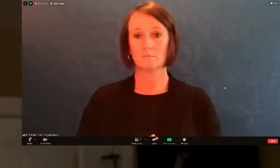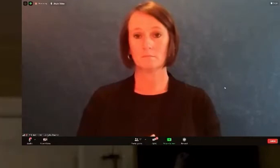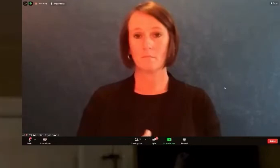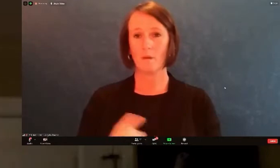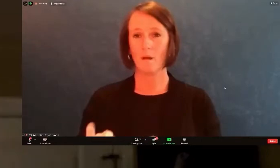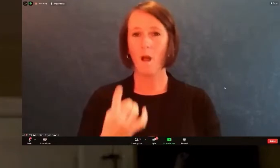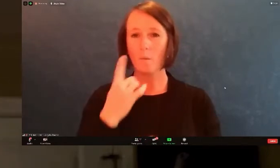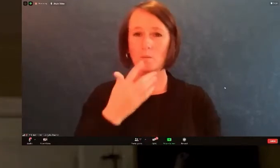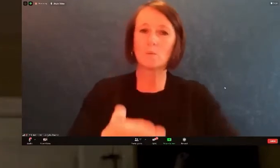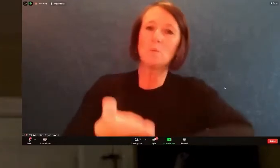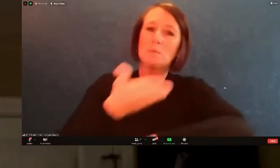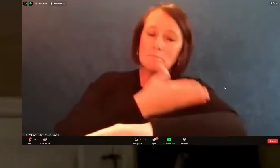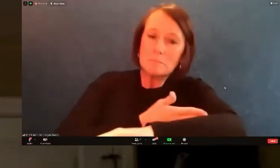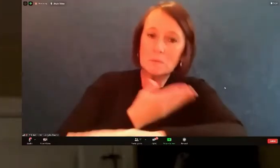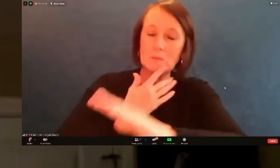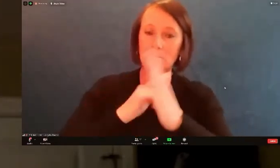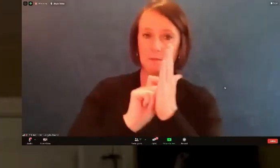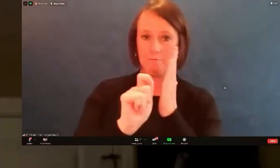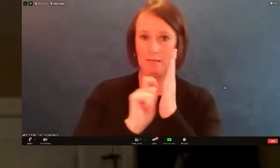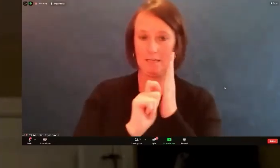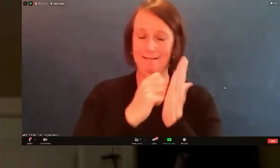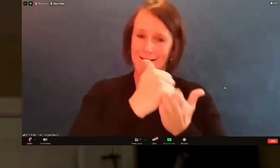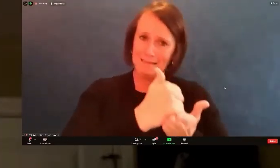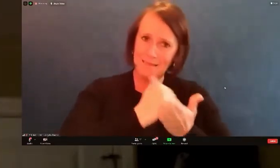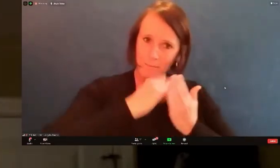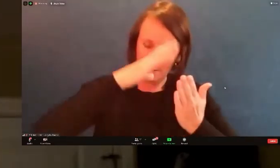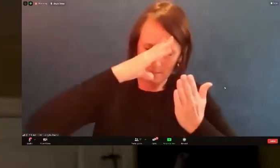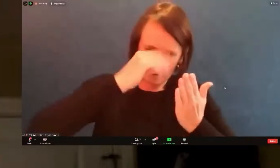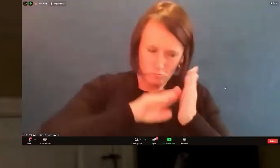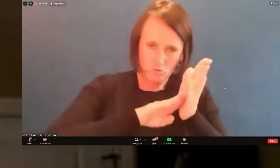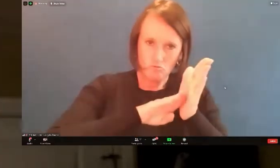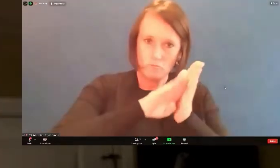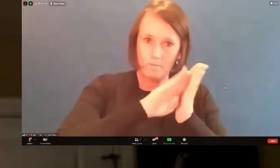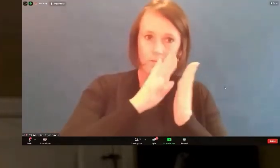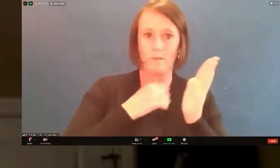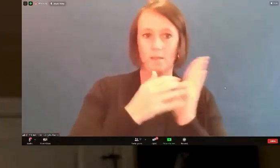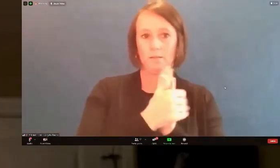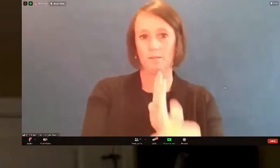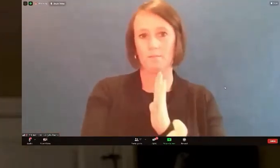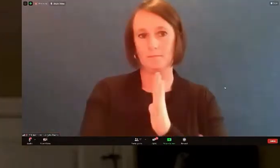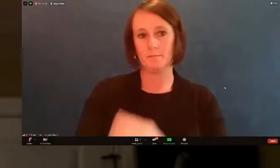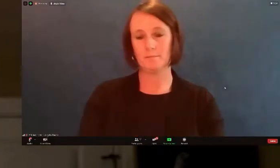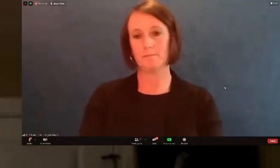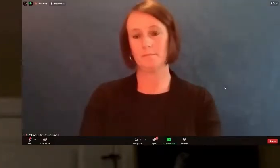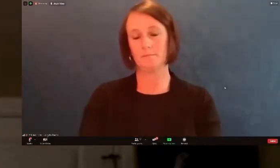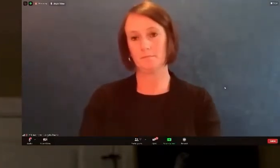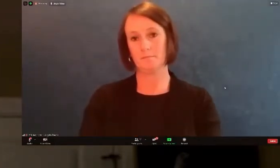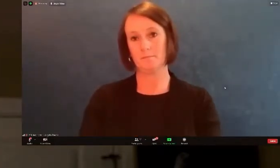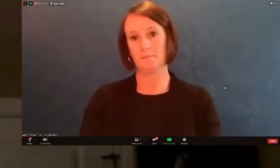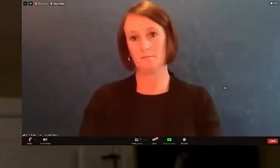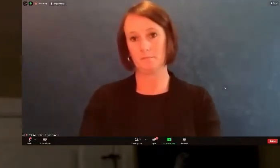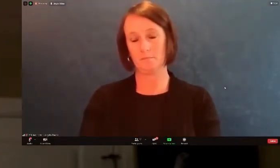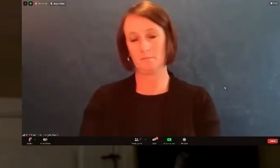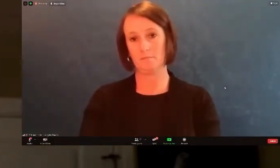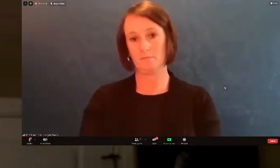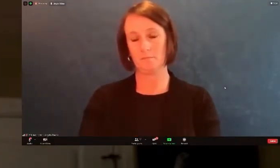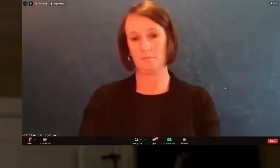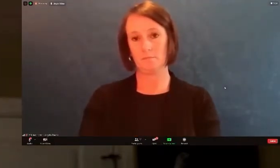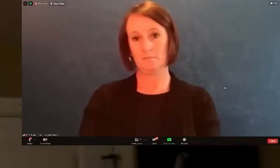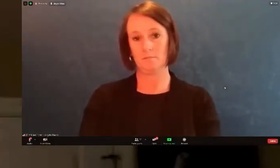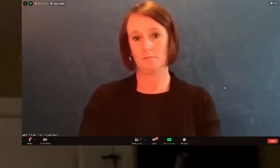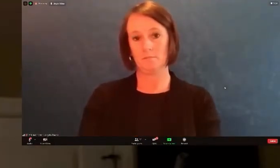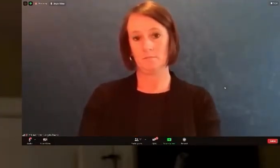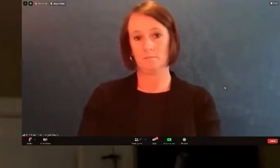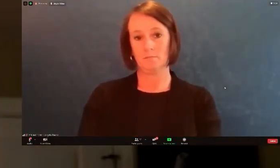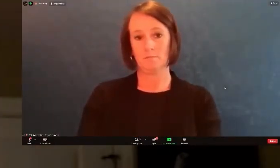only helping me learn my craft. So a friend of mine, Geraldine Minosa, also gave me a good teaching. She